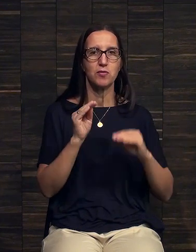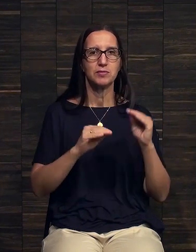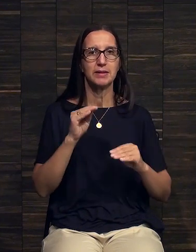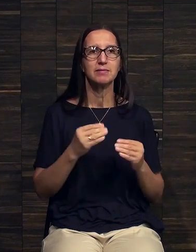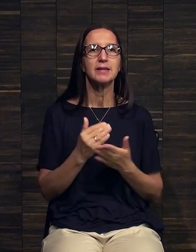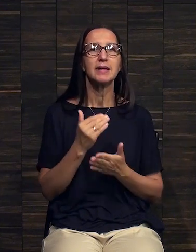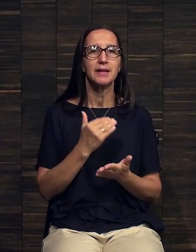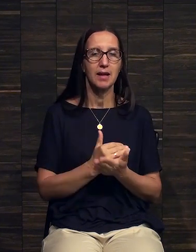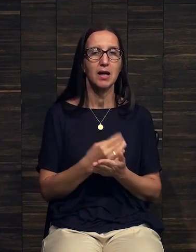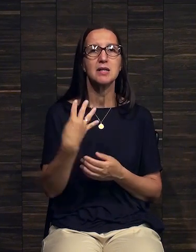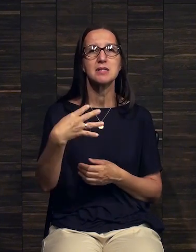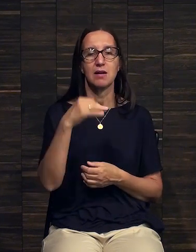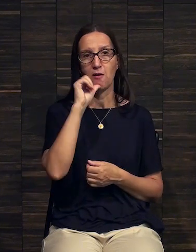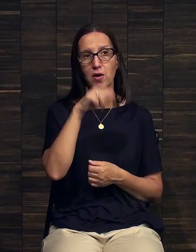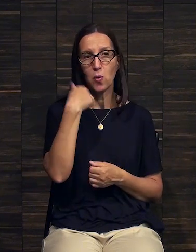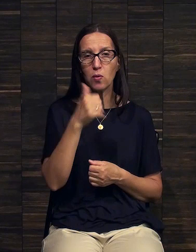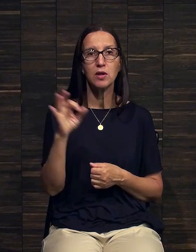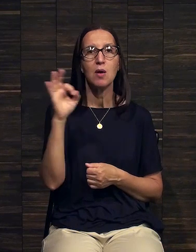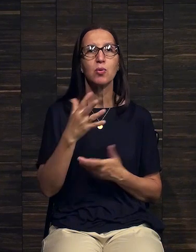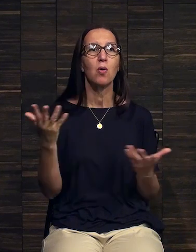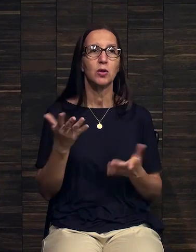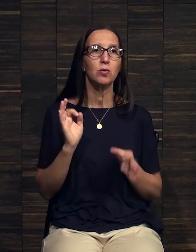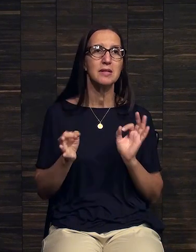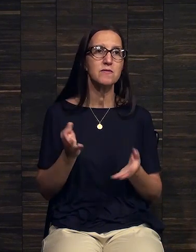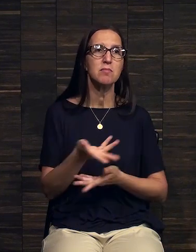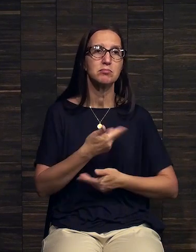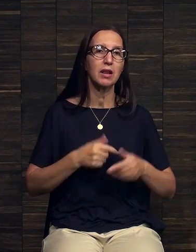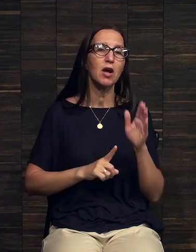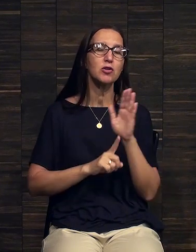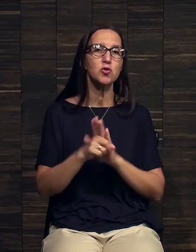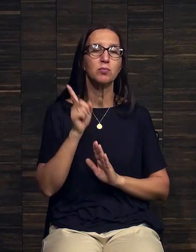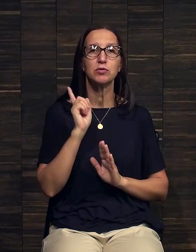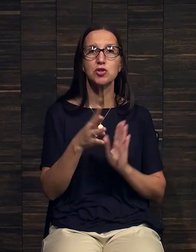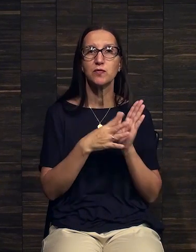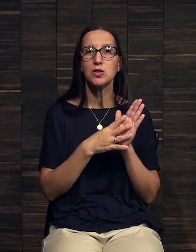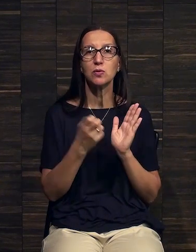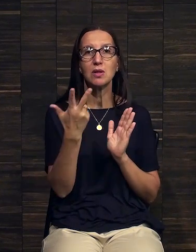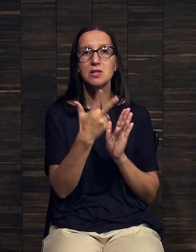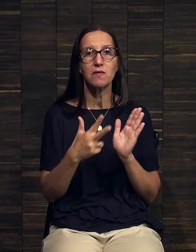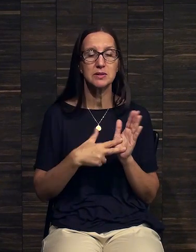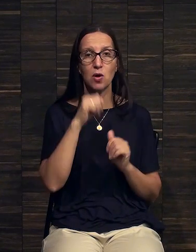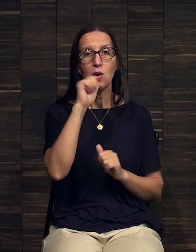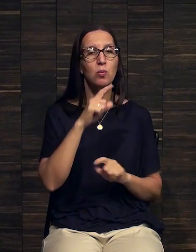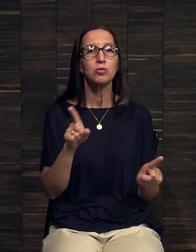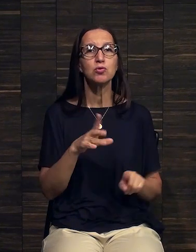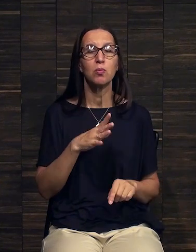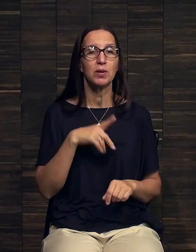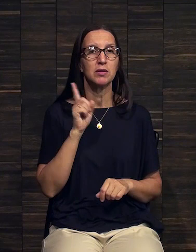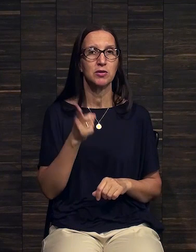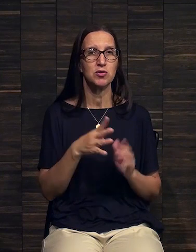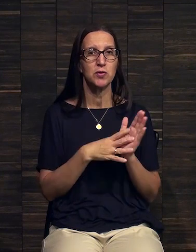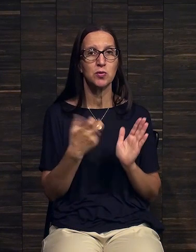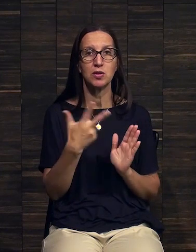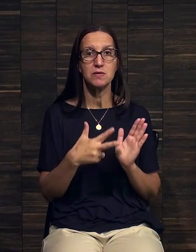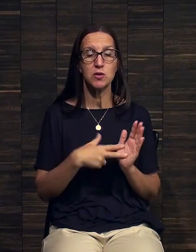skills in making presentations. So, the 40s. And we will begin with the 1938. What happened